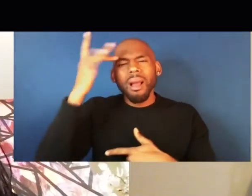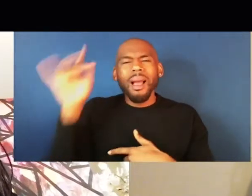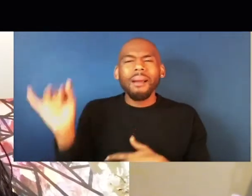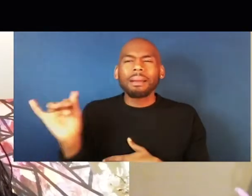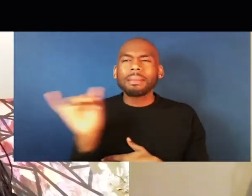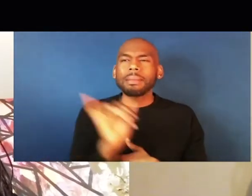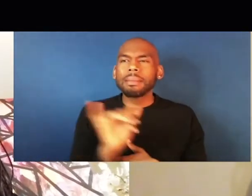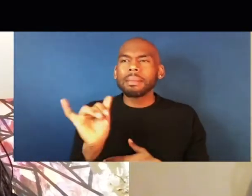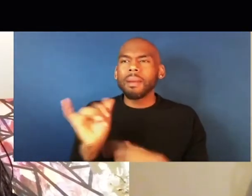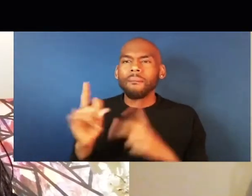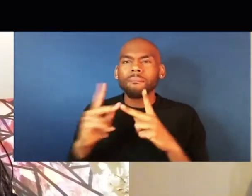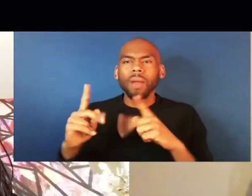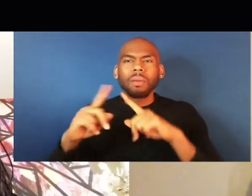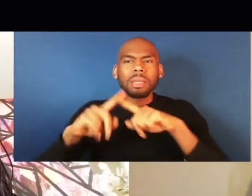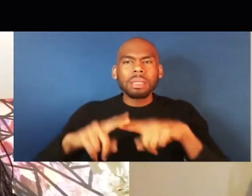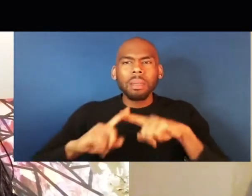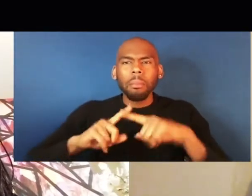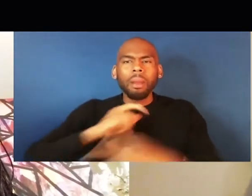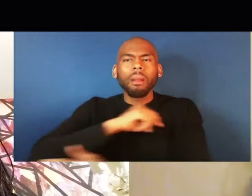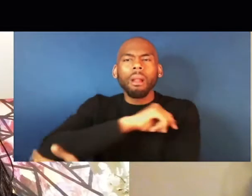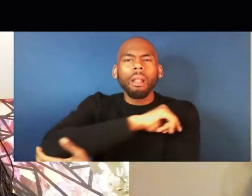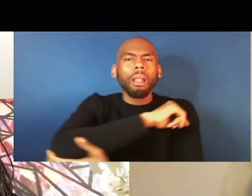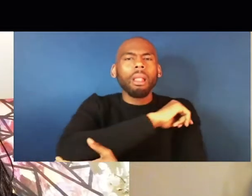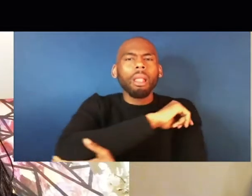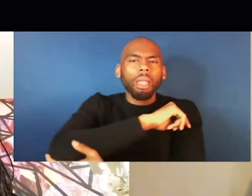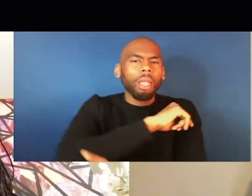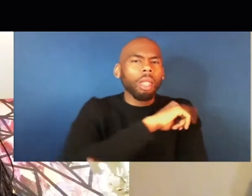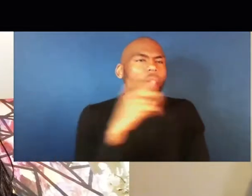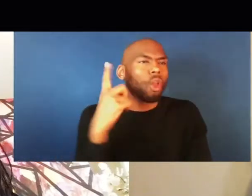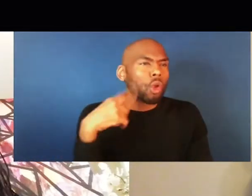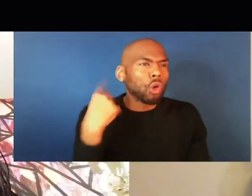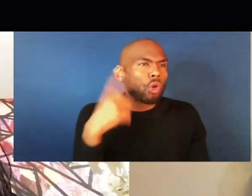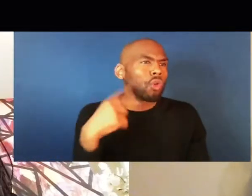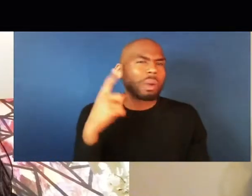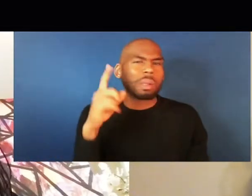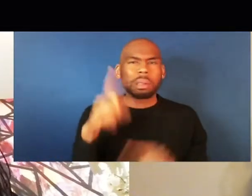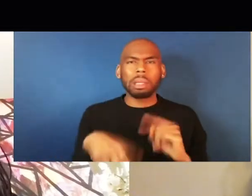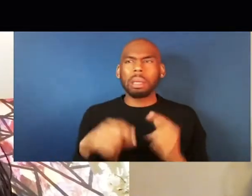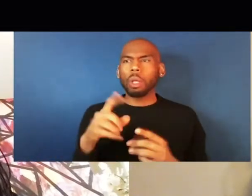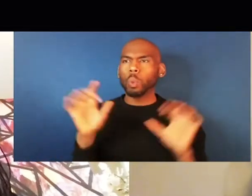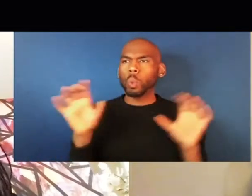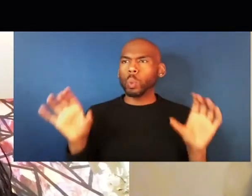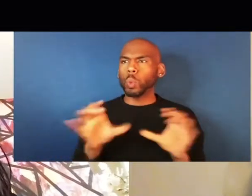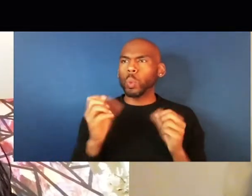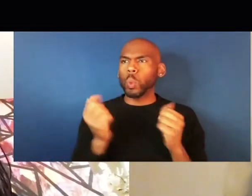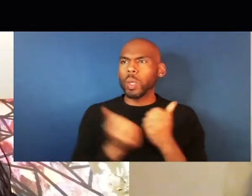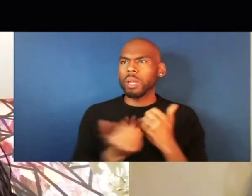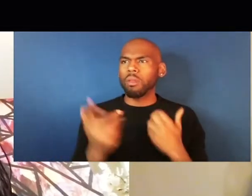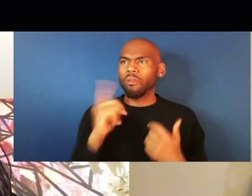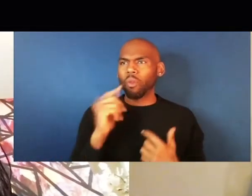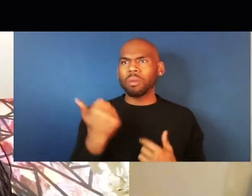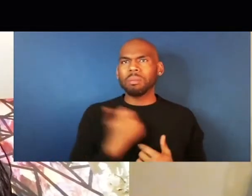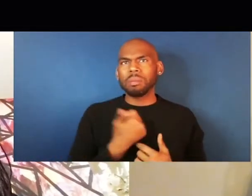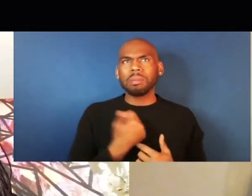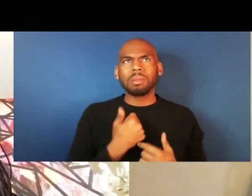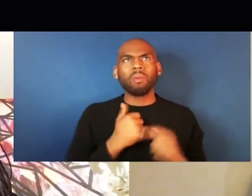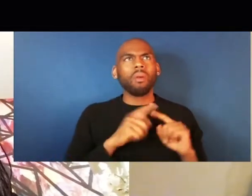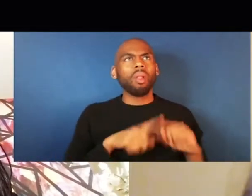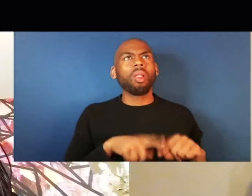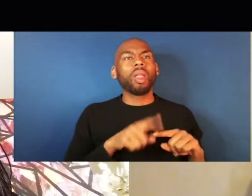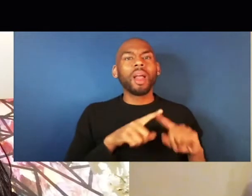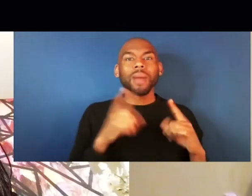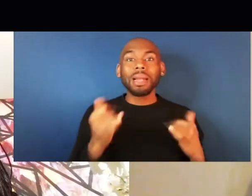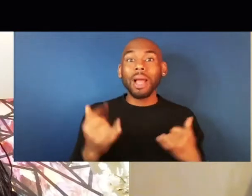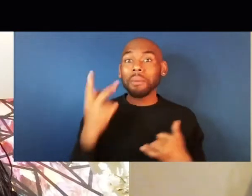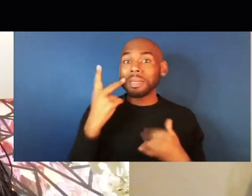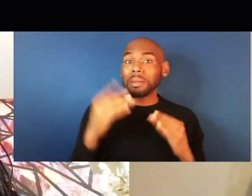as very dependent, crazy, couldn't do nothing for themselves. But I see